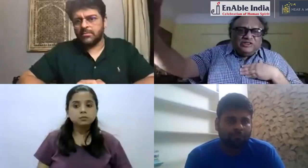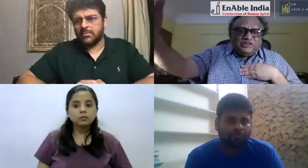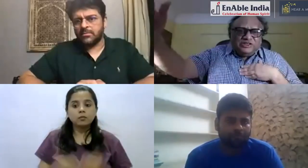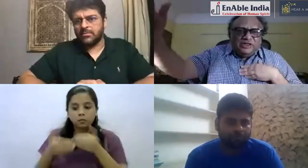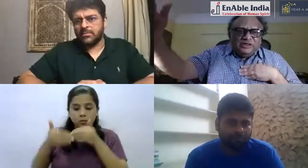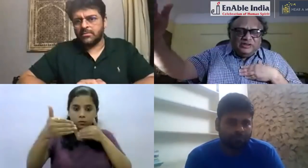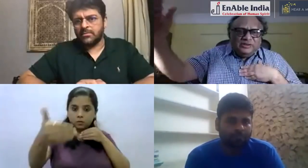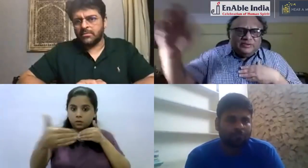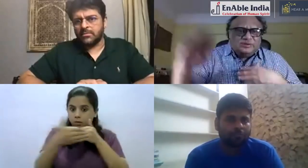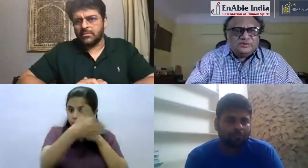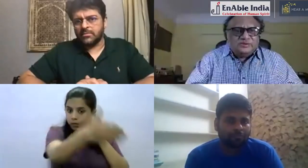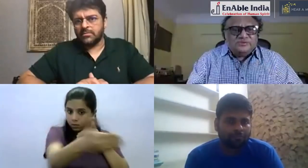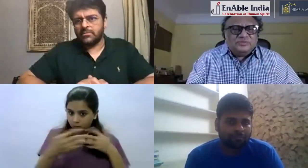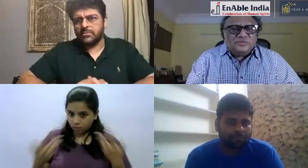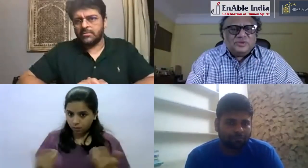social distancing,